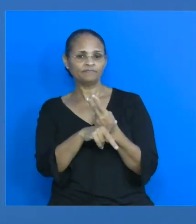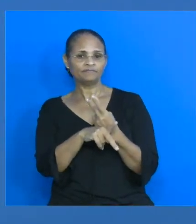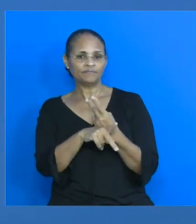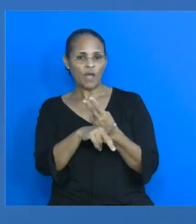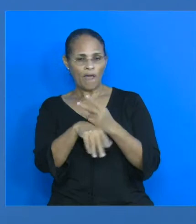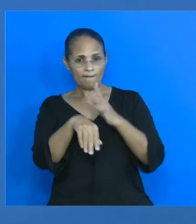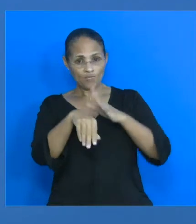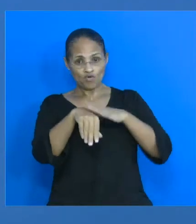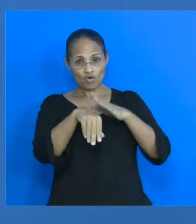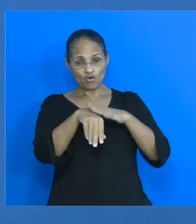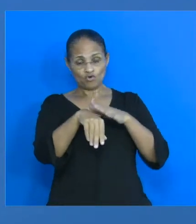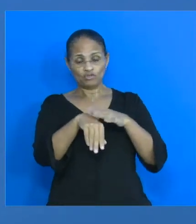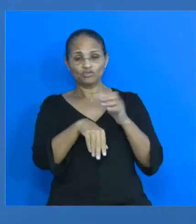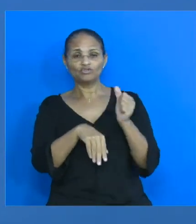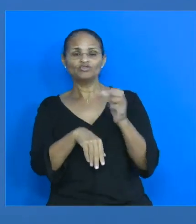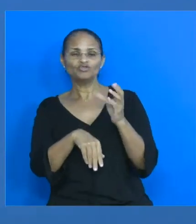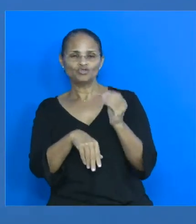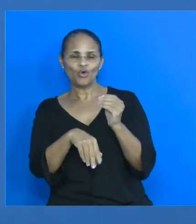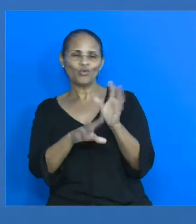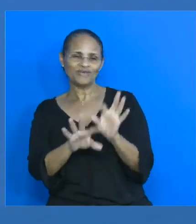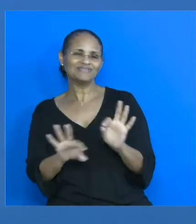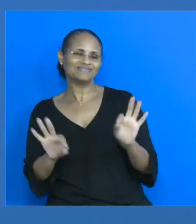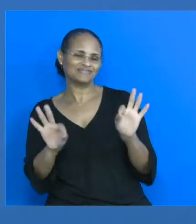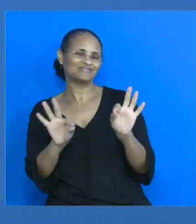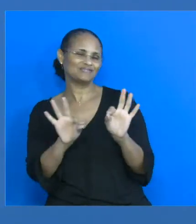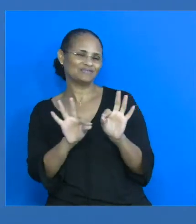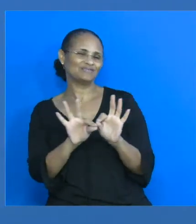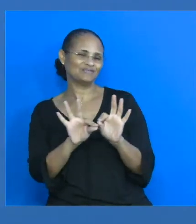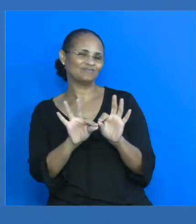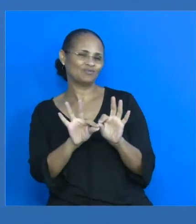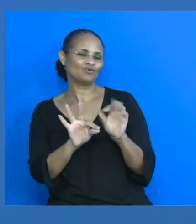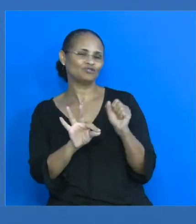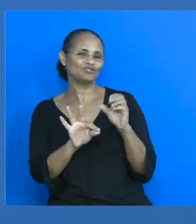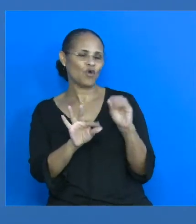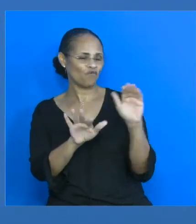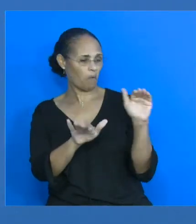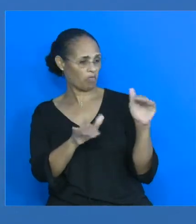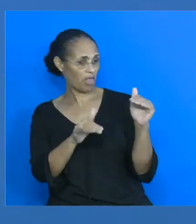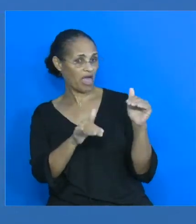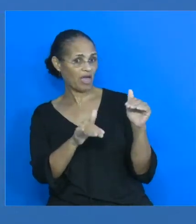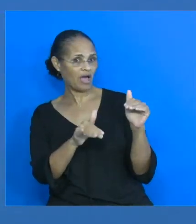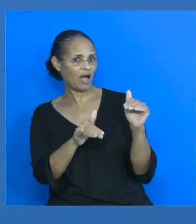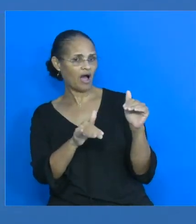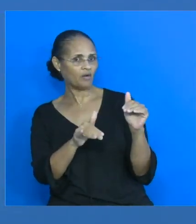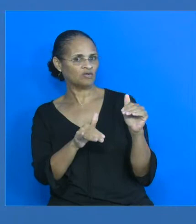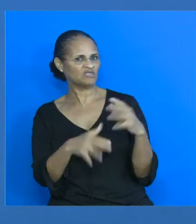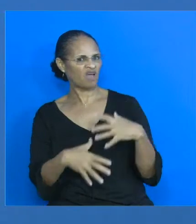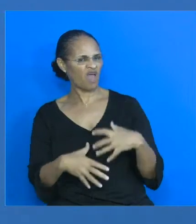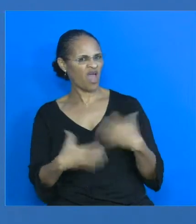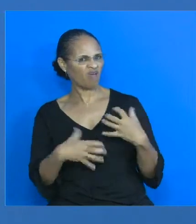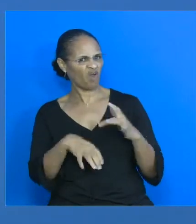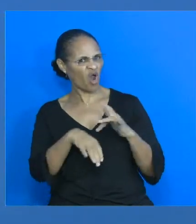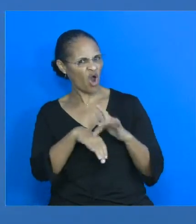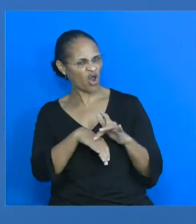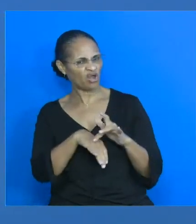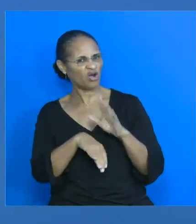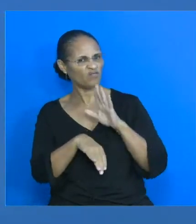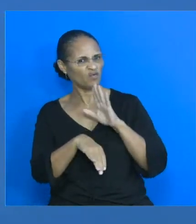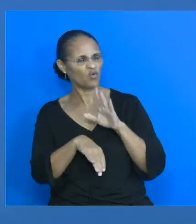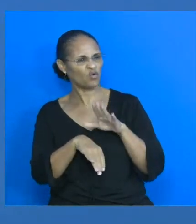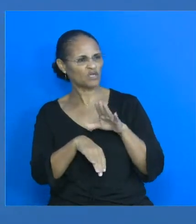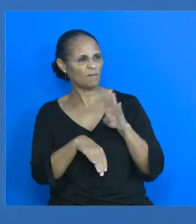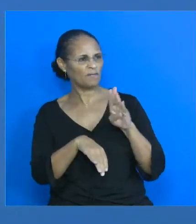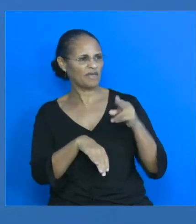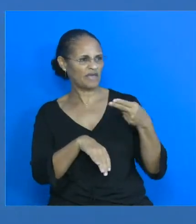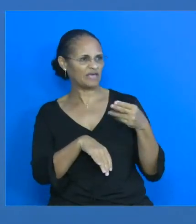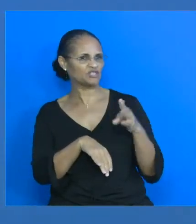precautions, because I think that it's important. And so from that level, I mean, I was a little bit angry earlier from, of course, wearing the BHB shirt,